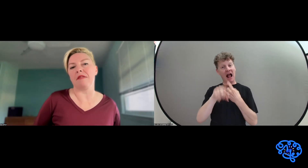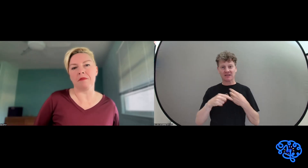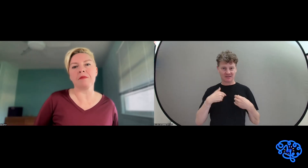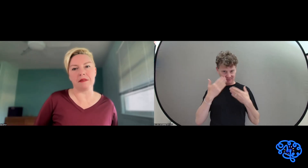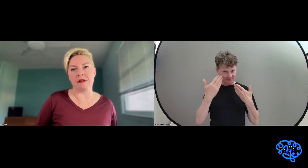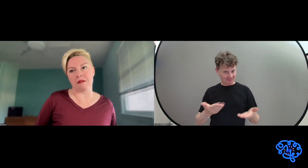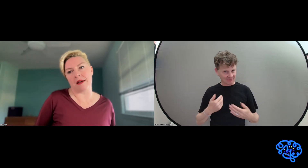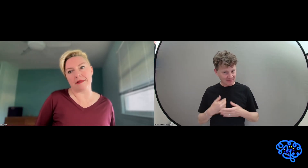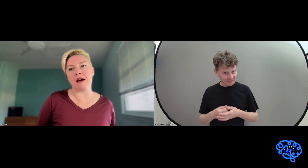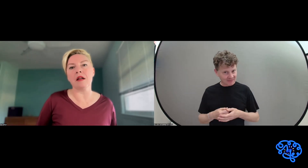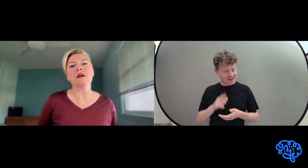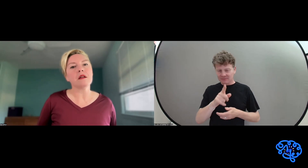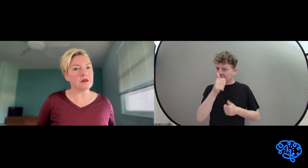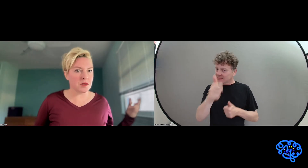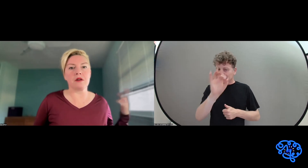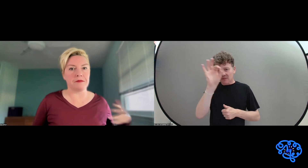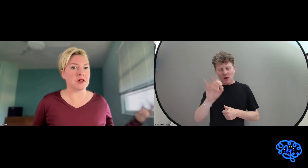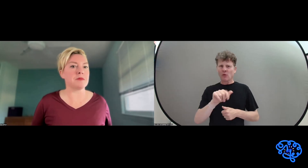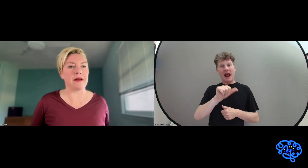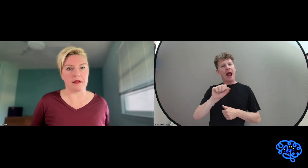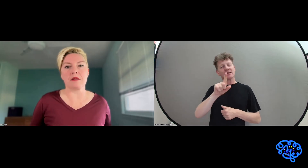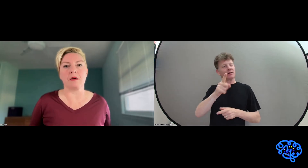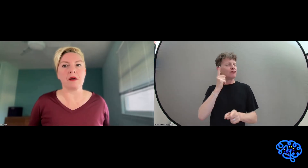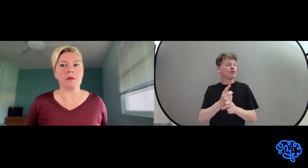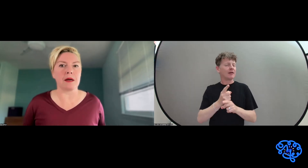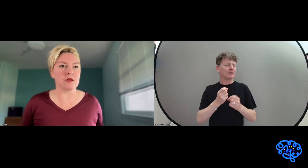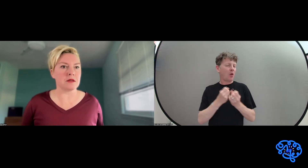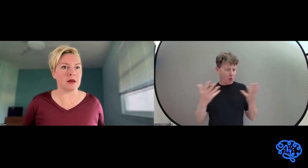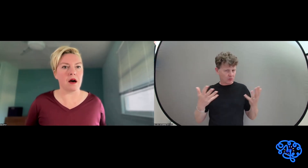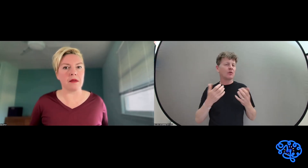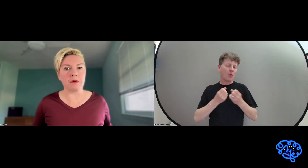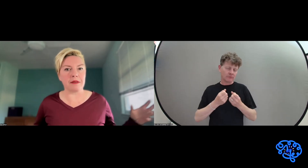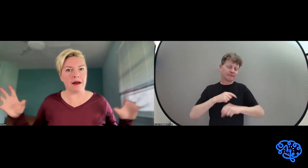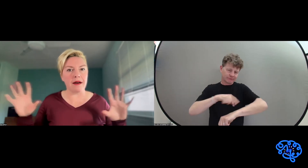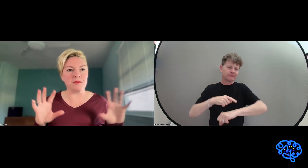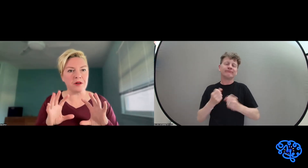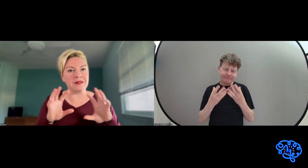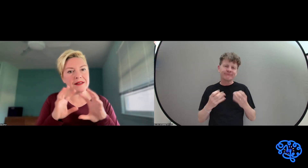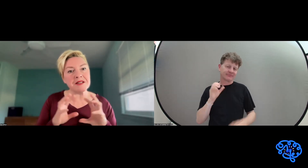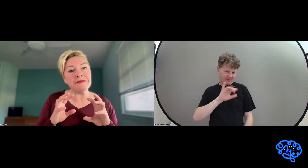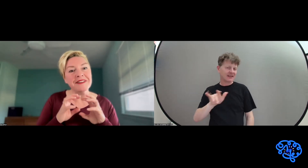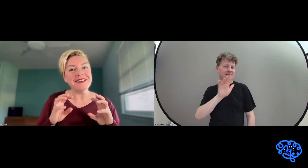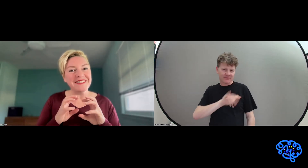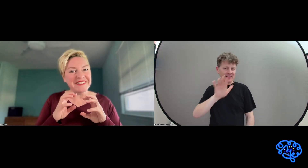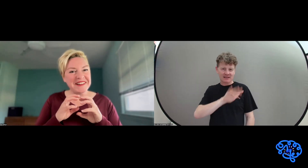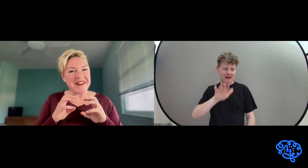that, within ASL, there's a lot of fingerspelling. So it would be interesting whether that has more